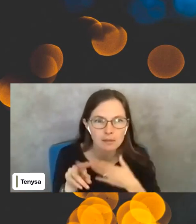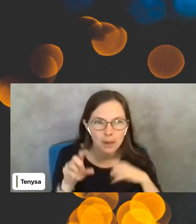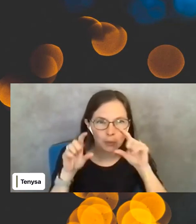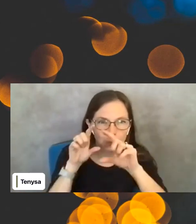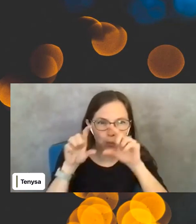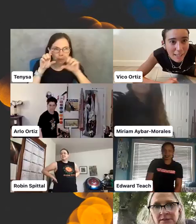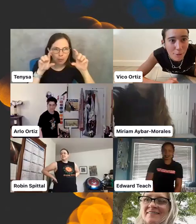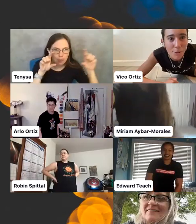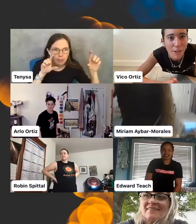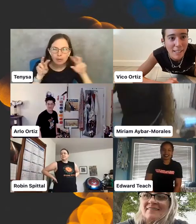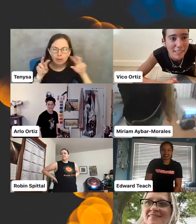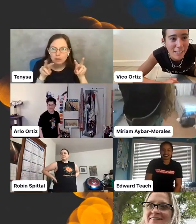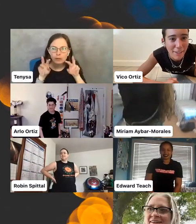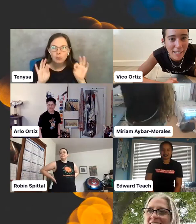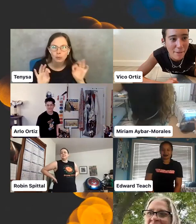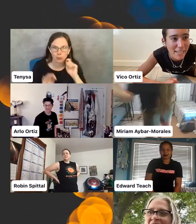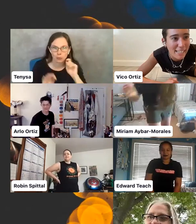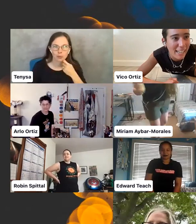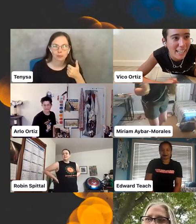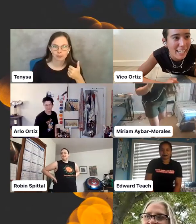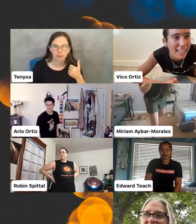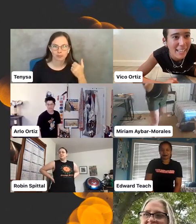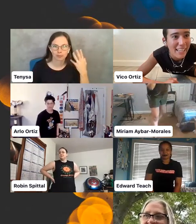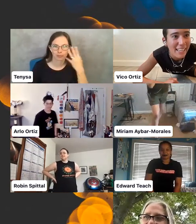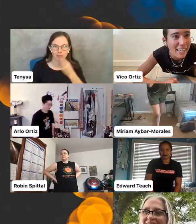here. Cool. Love it. Amazing.